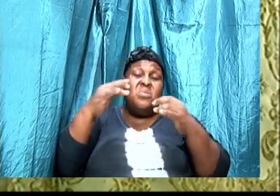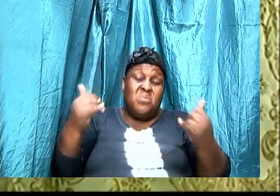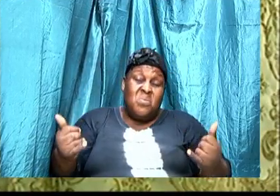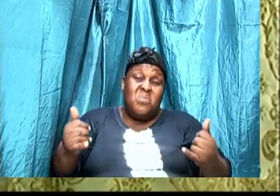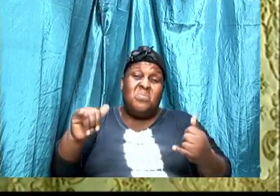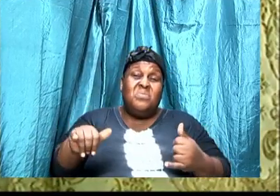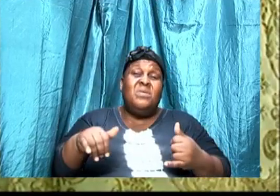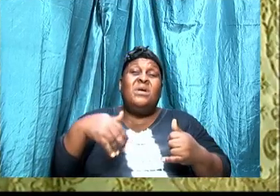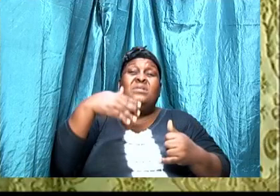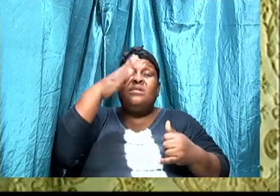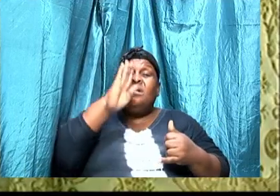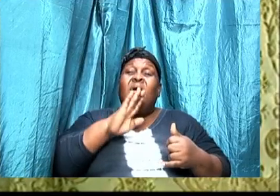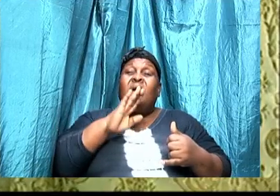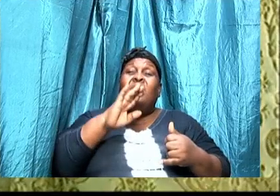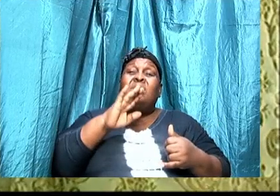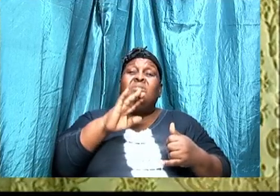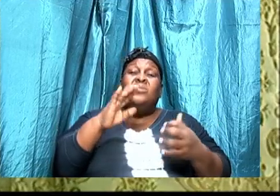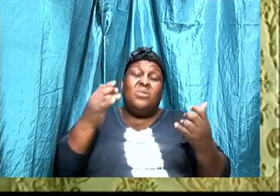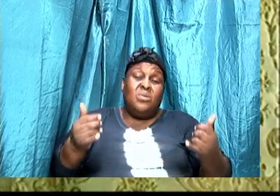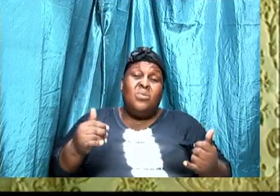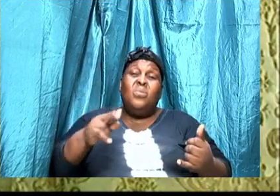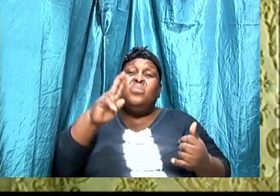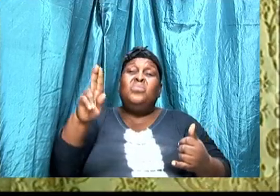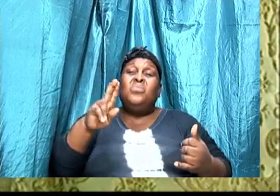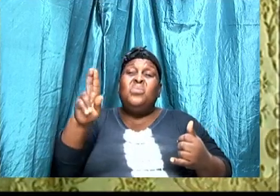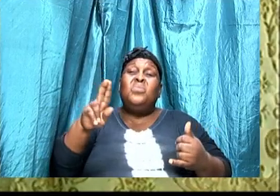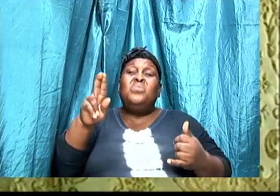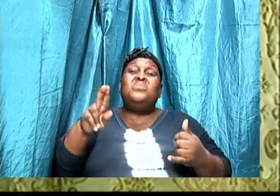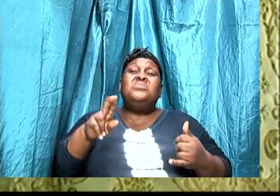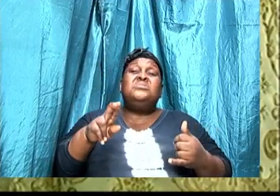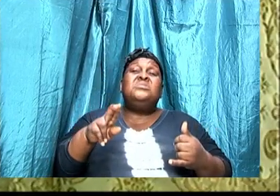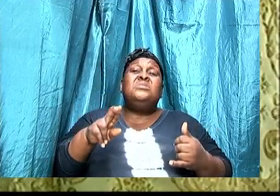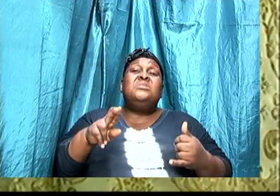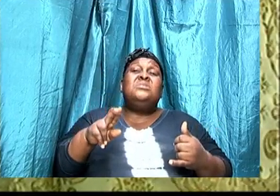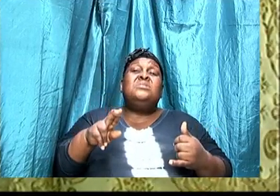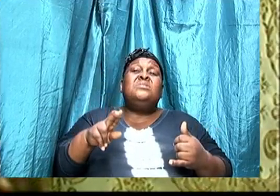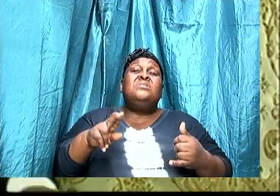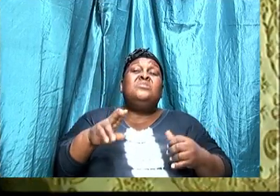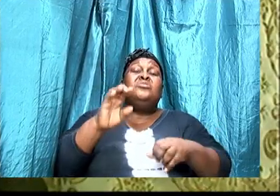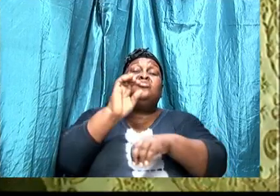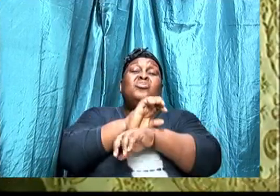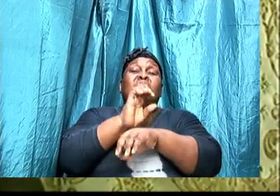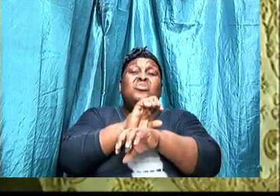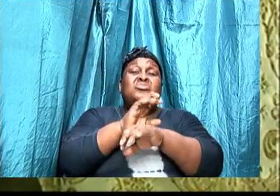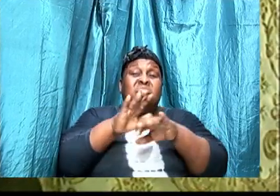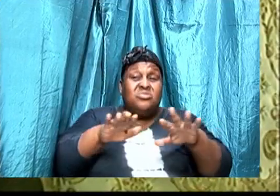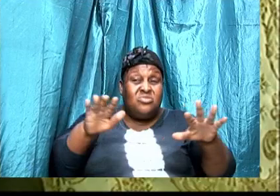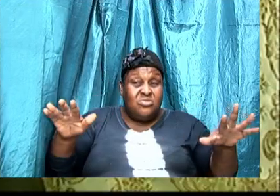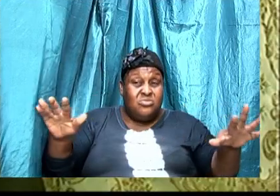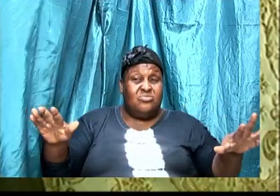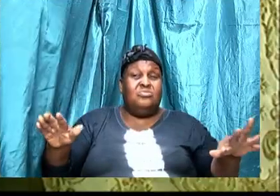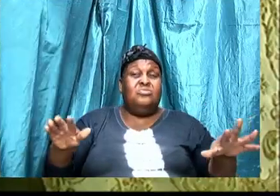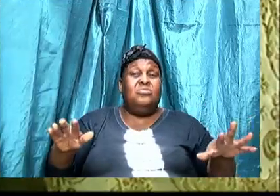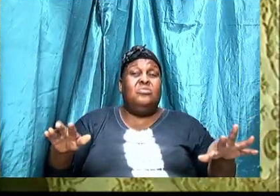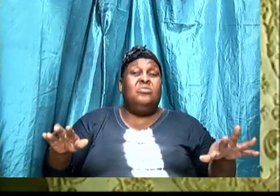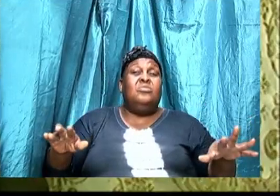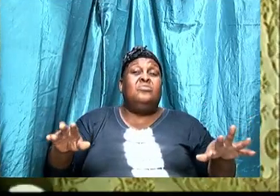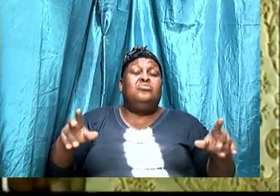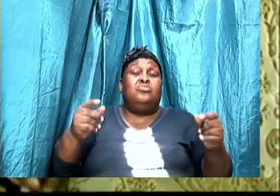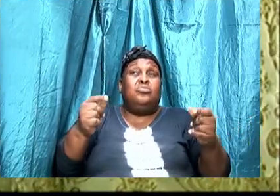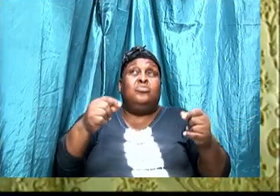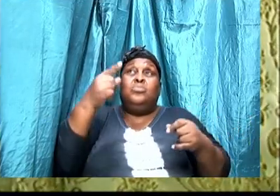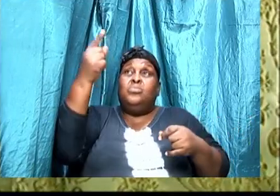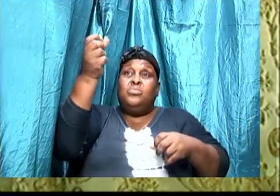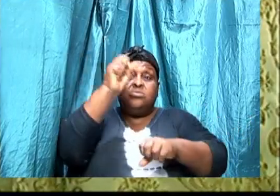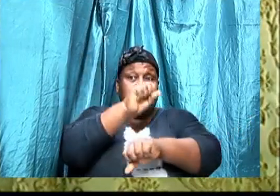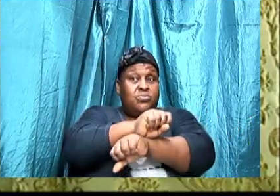church as his body to bring out, to accomplish this mandate. So God is